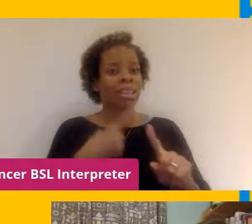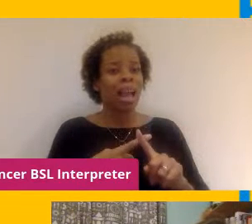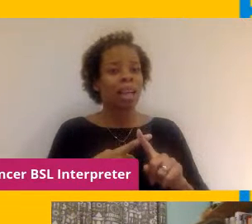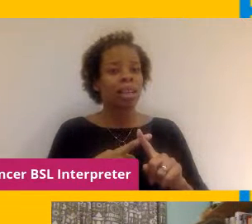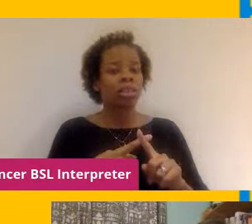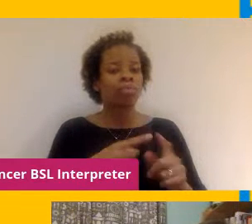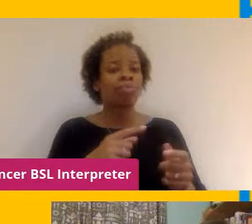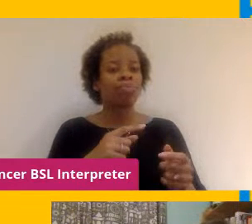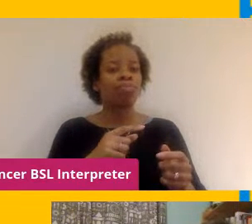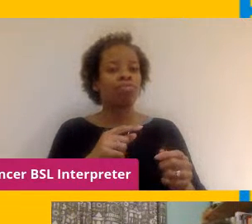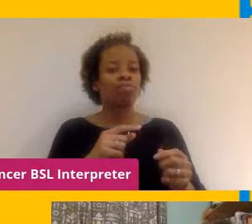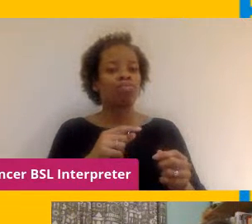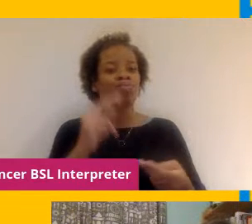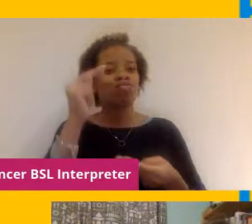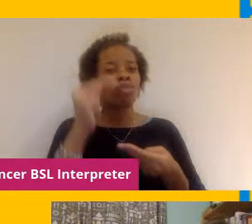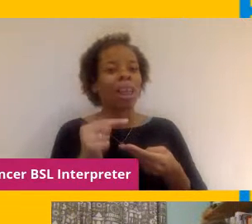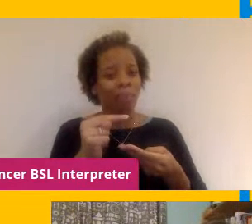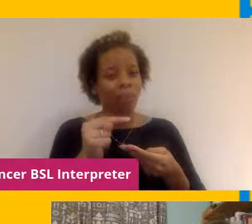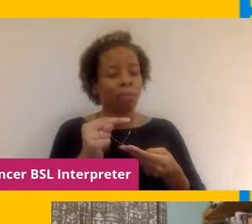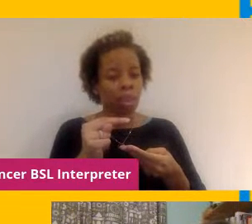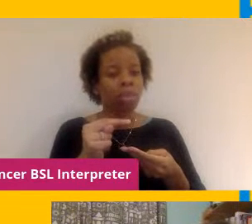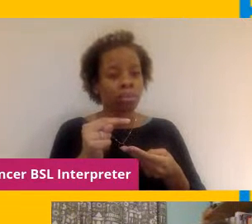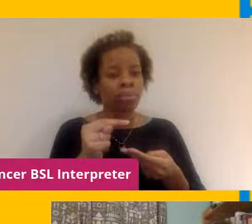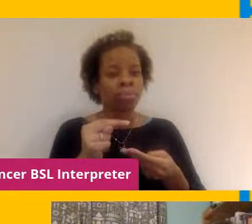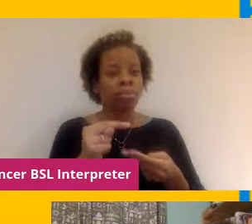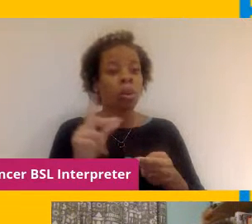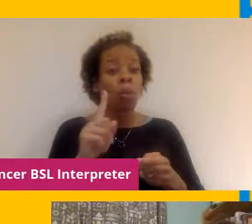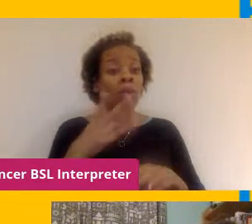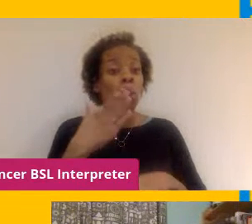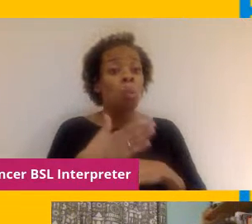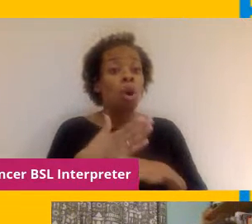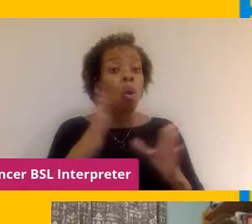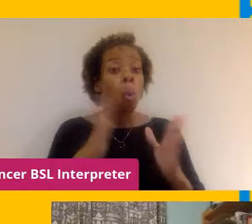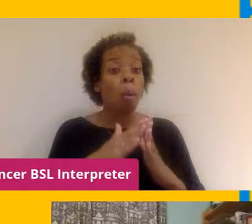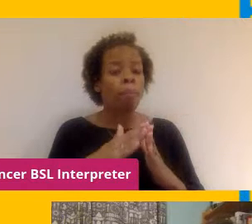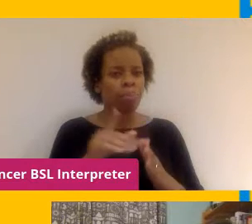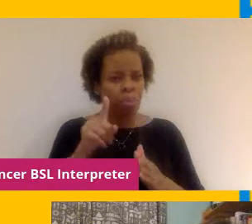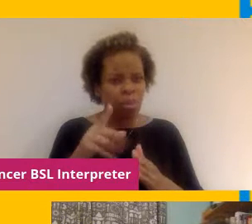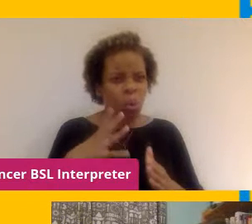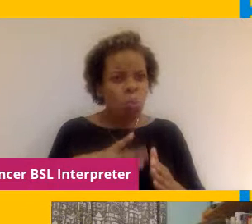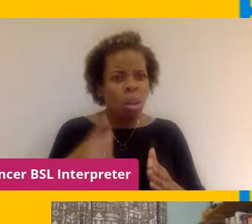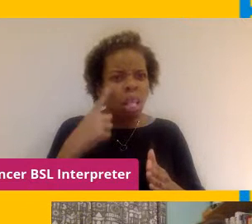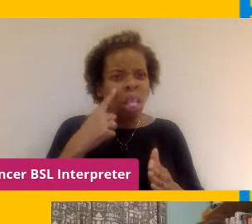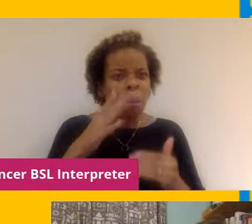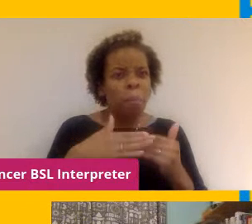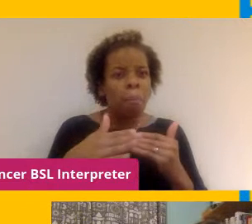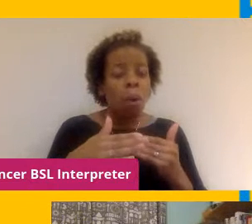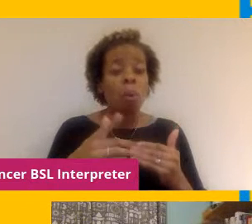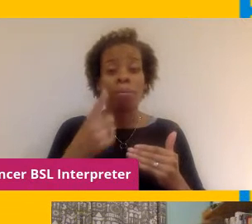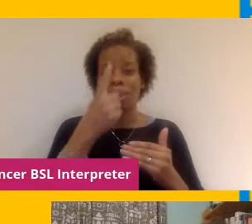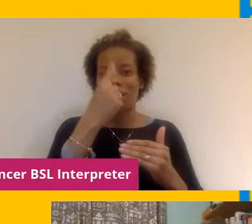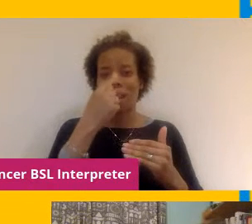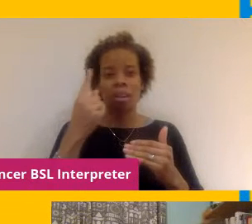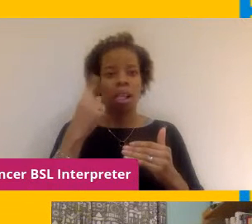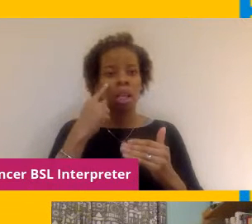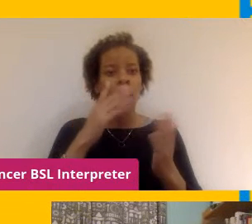in fact, this if you want to go and check this out a bit more, if you go to Martin Lewis's website, moneyexpert.com, he